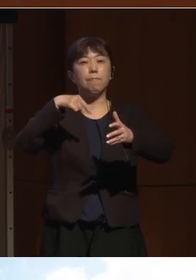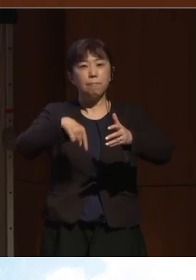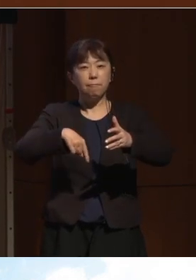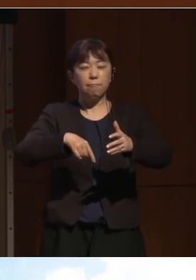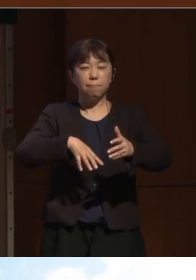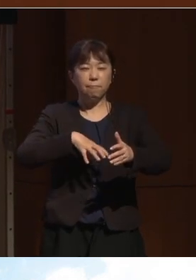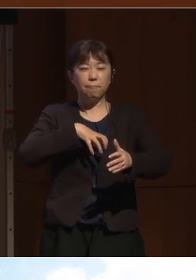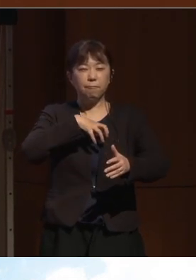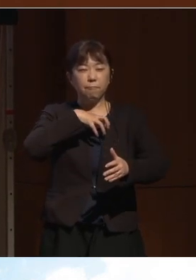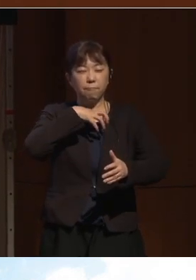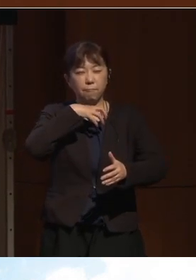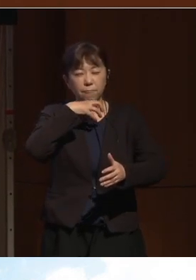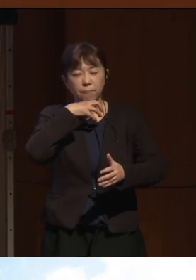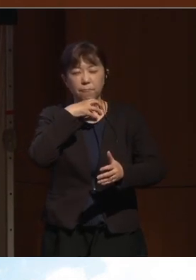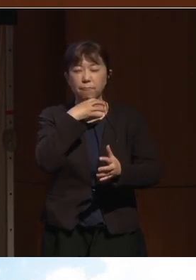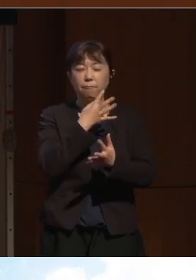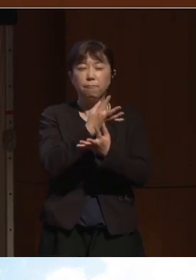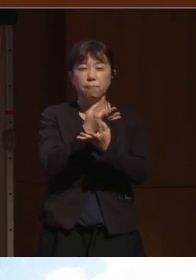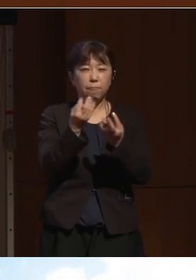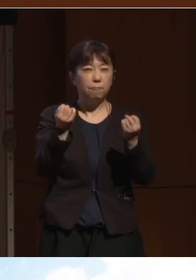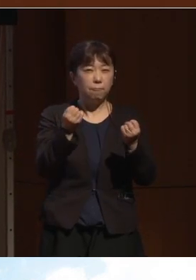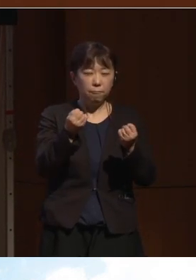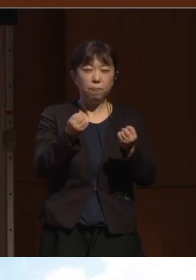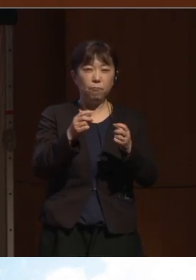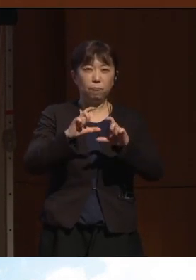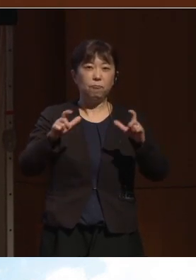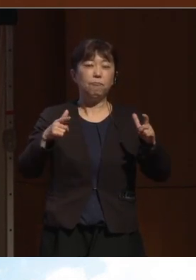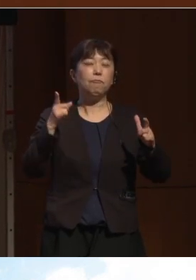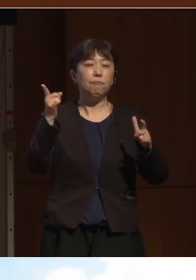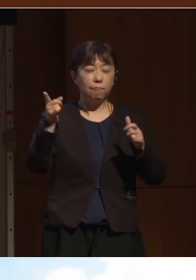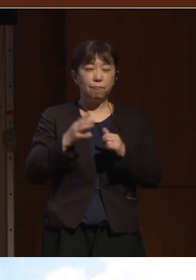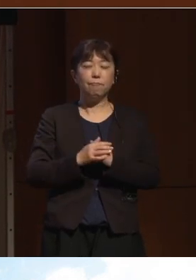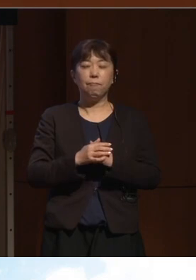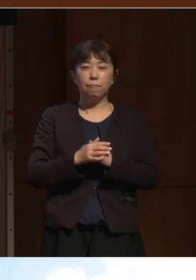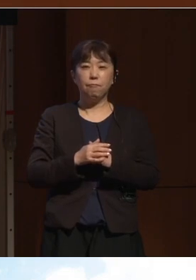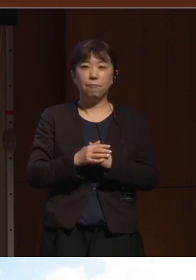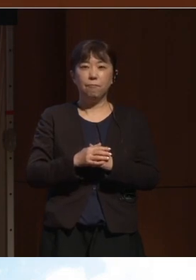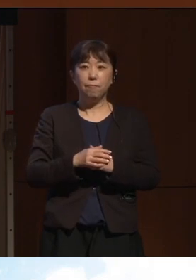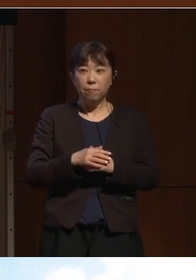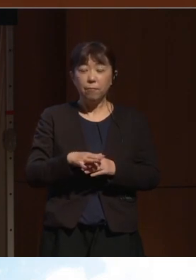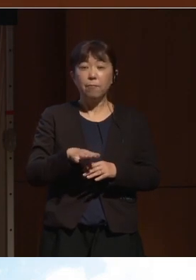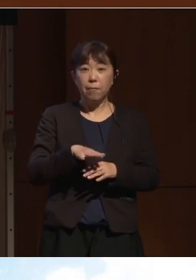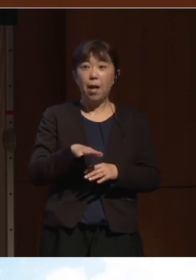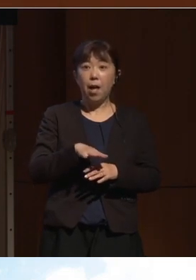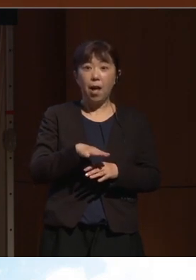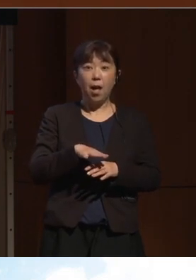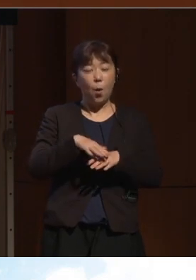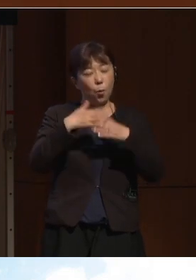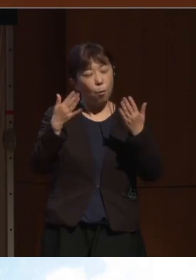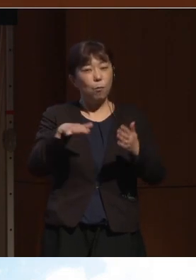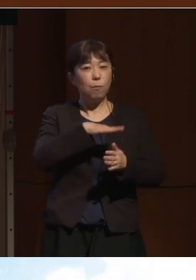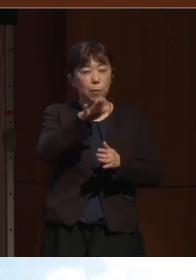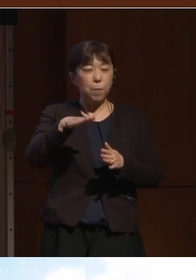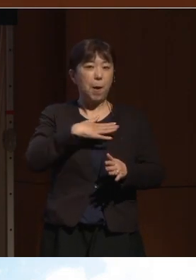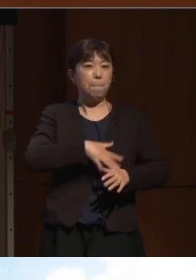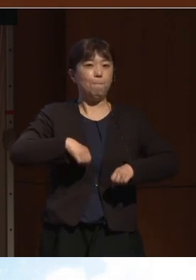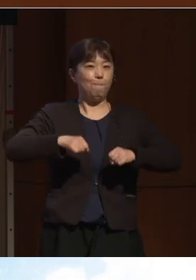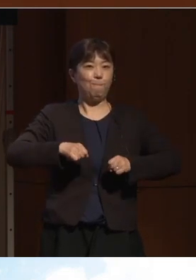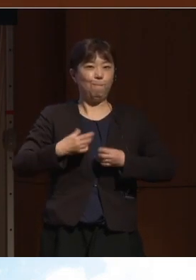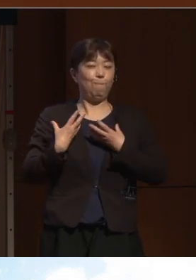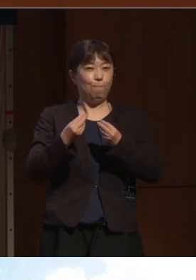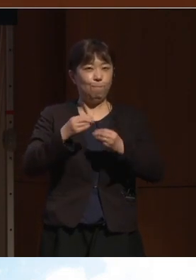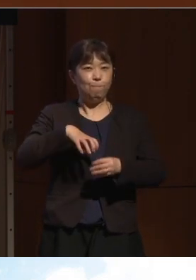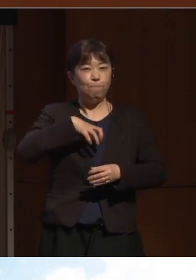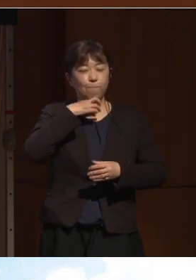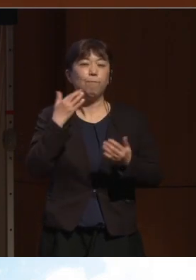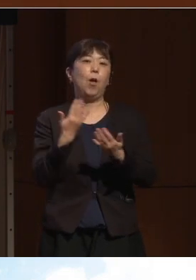most people enter older age and many remain in good health. And you can see on the slide here the population pyramids going back over the last 100